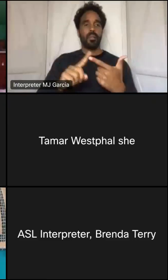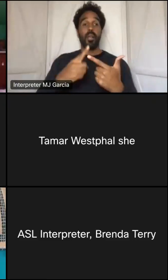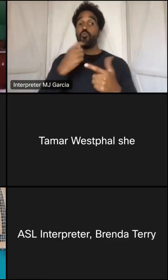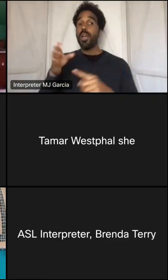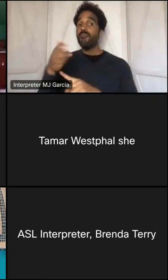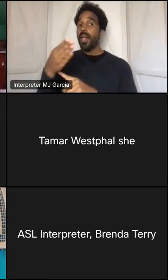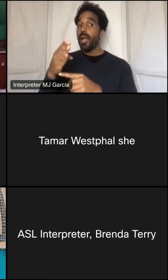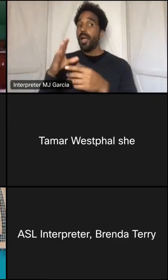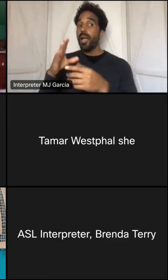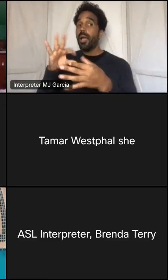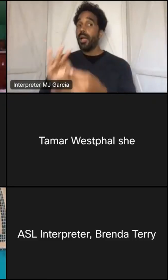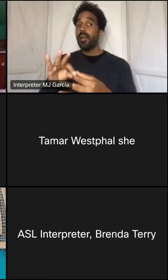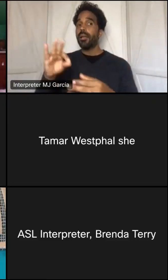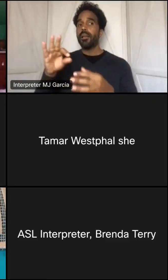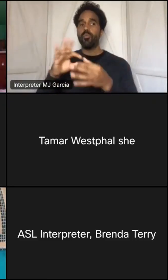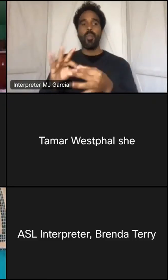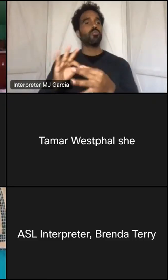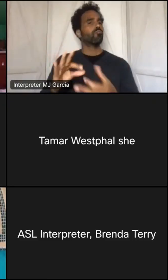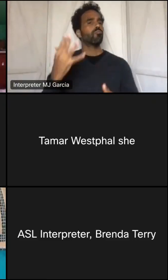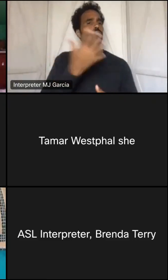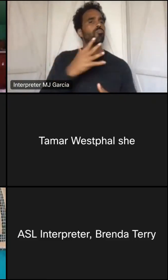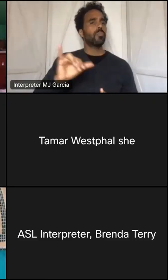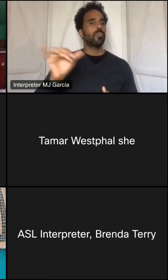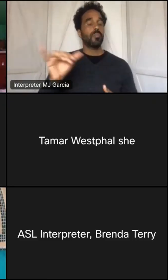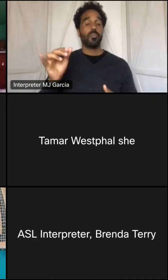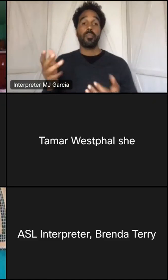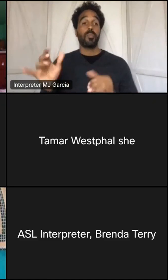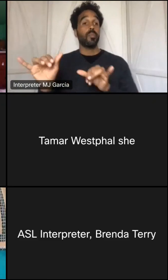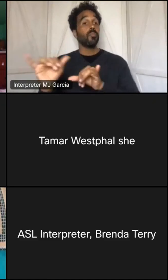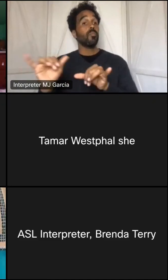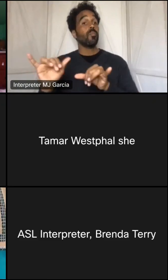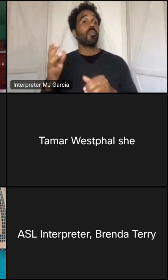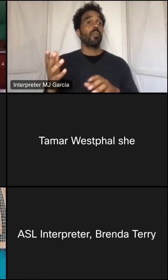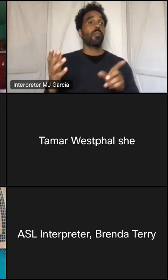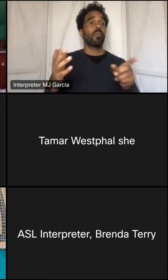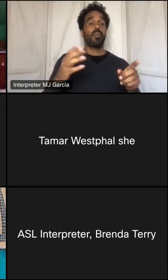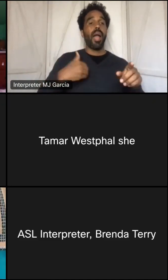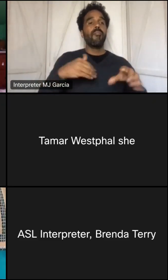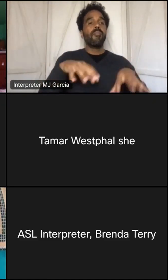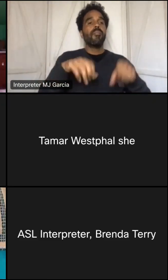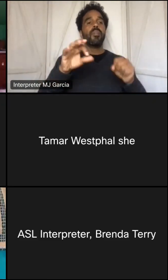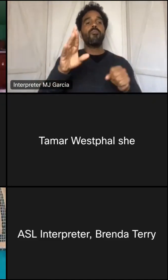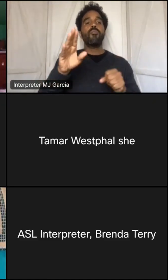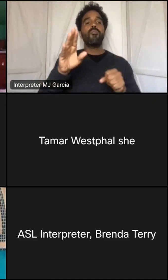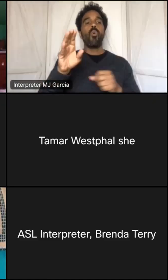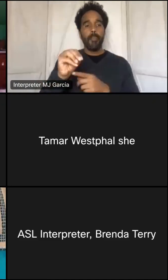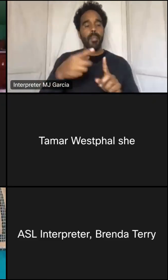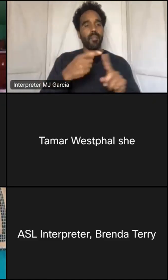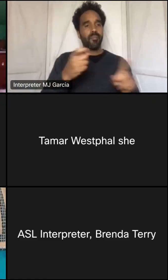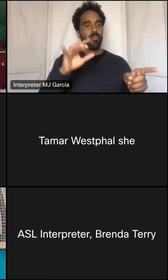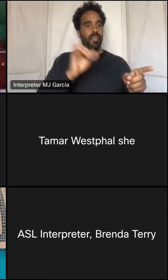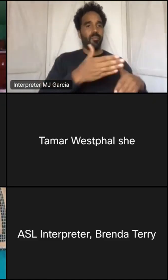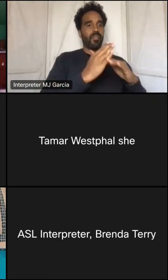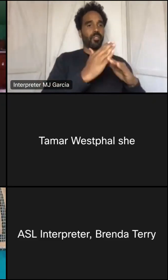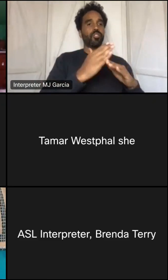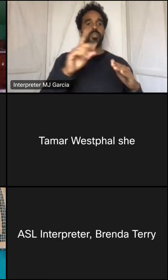There's also courses that are presented by the prevention department, and those are offered to anyone in the